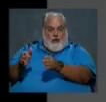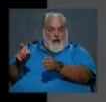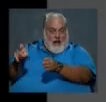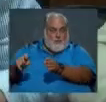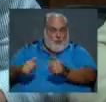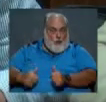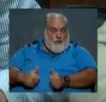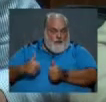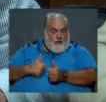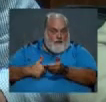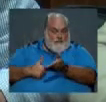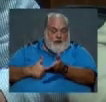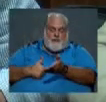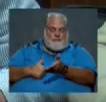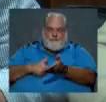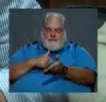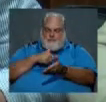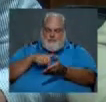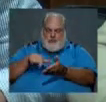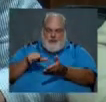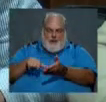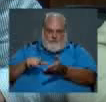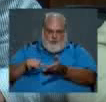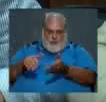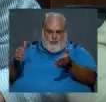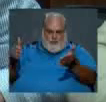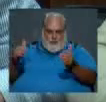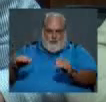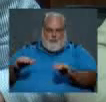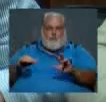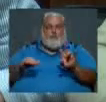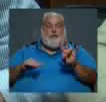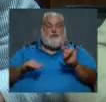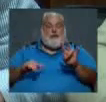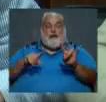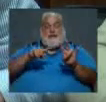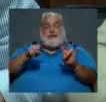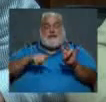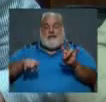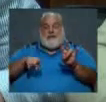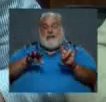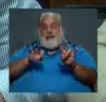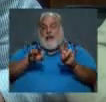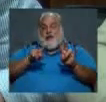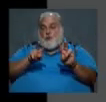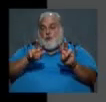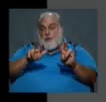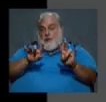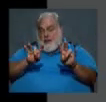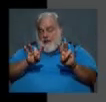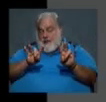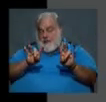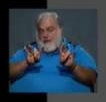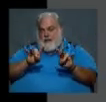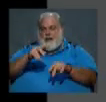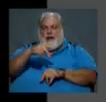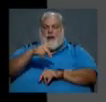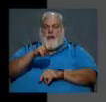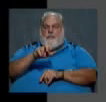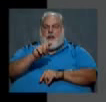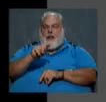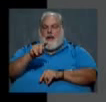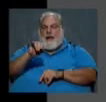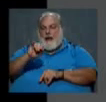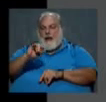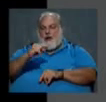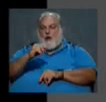site. Item number 7, file Z9238, Pettigrew Daycare